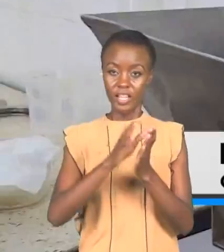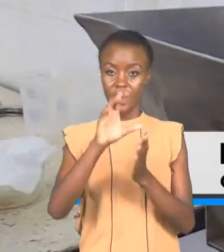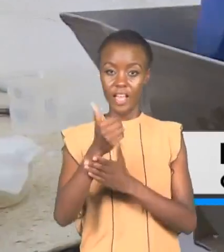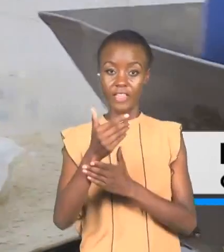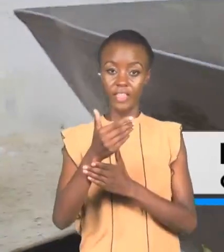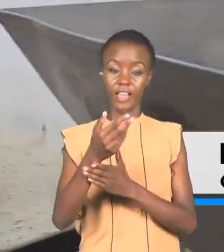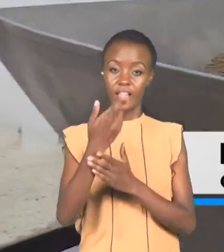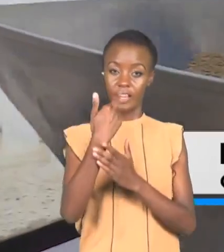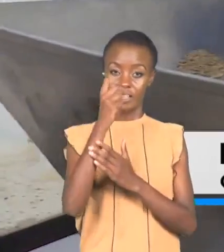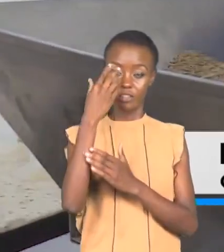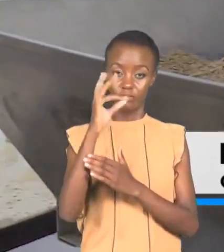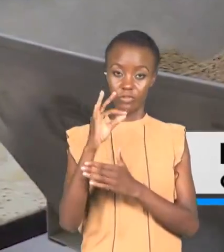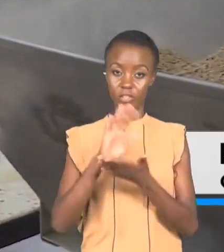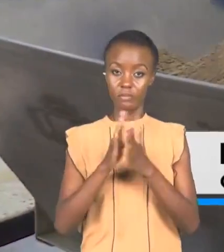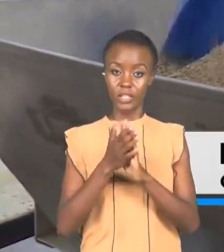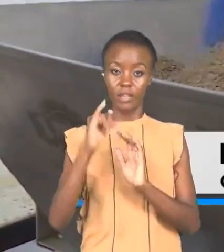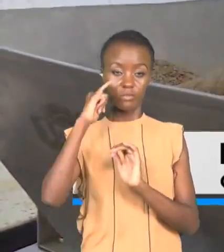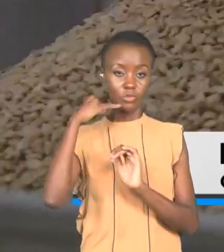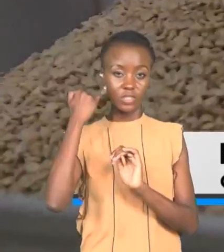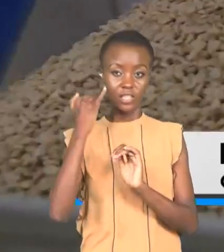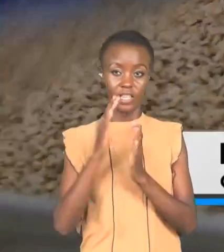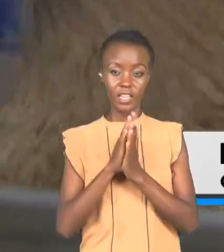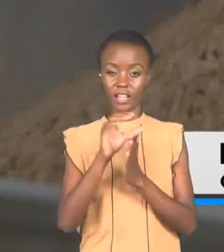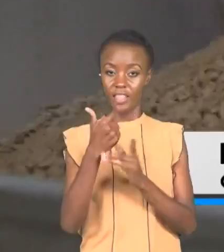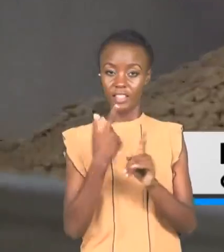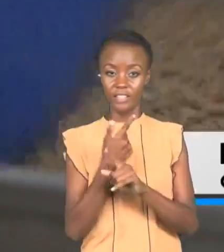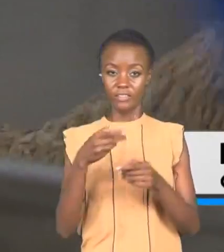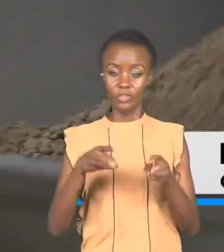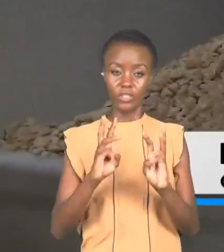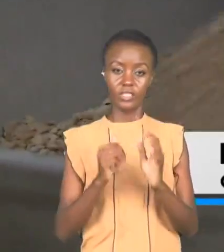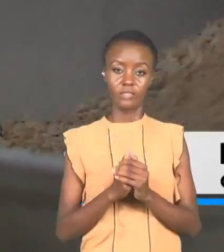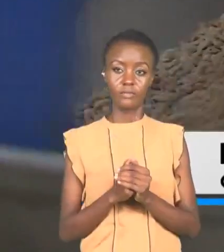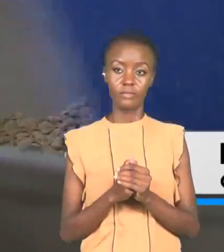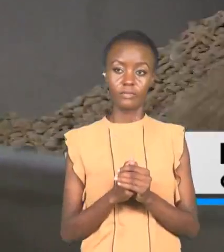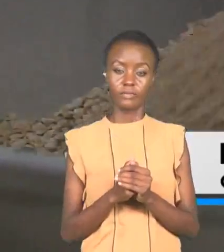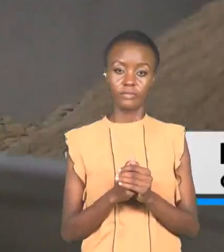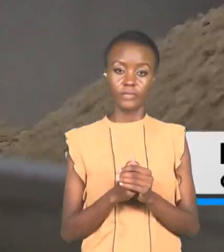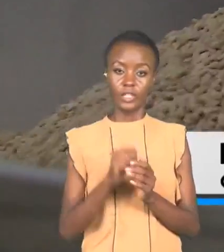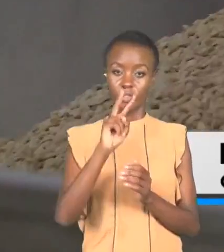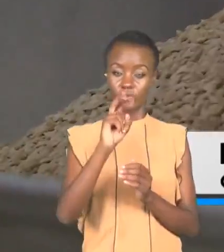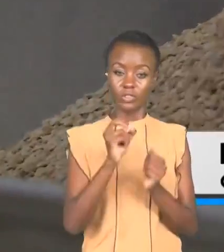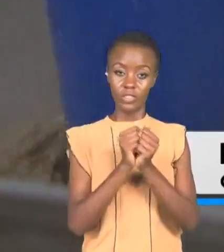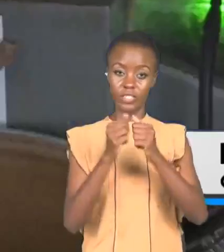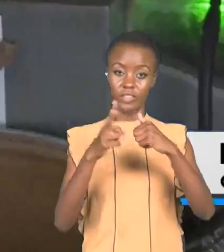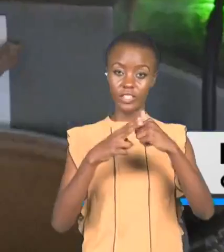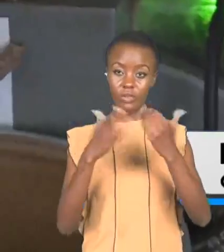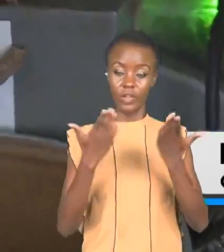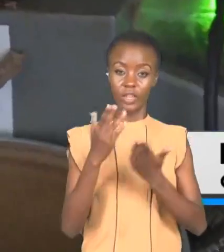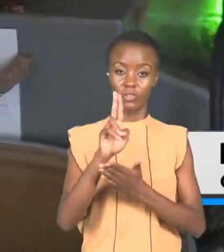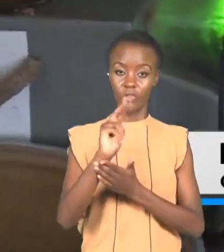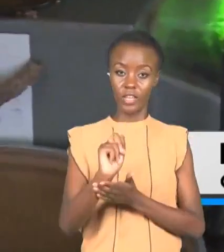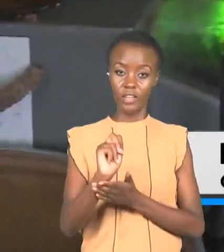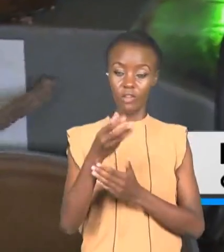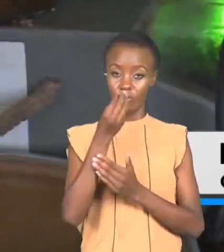fruit is turned into juice, vinegar, jams and even sorbets. A 2017 study by the United Nations Food